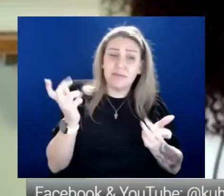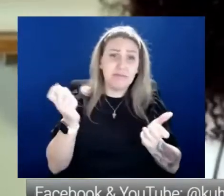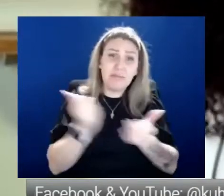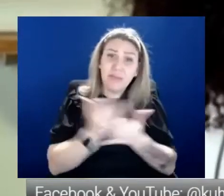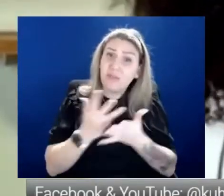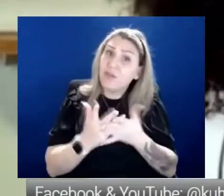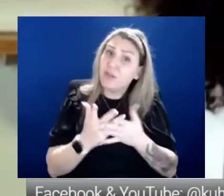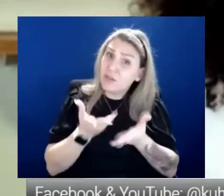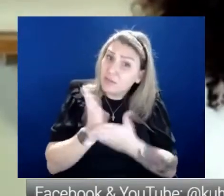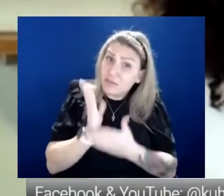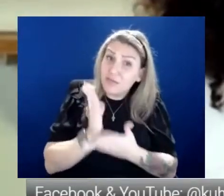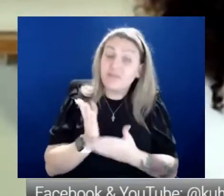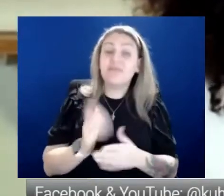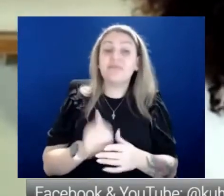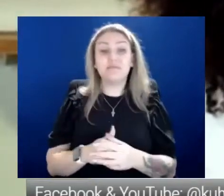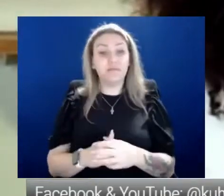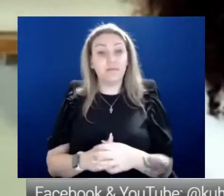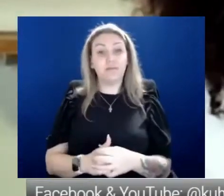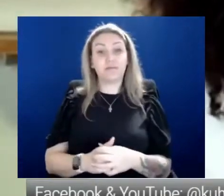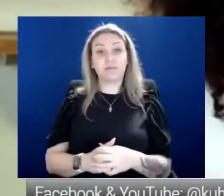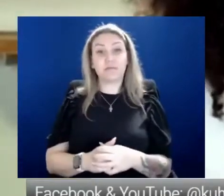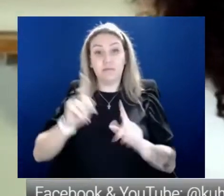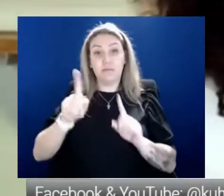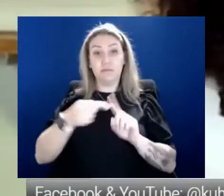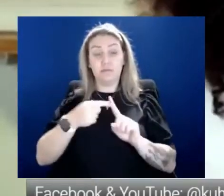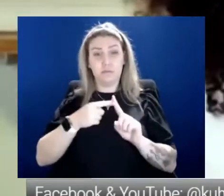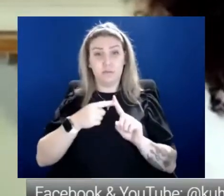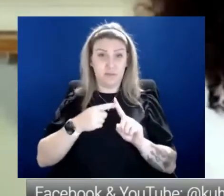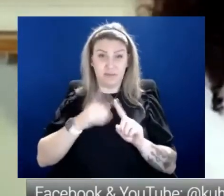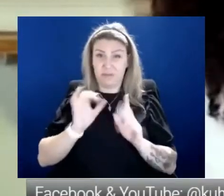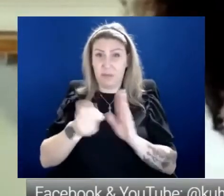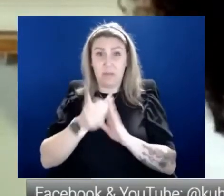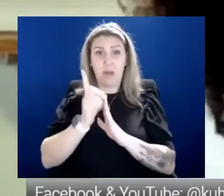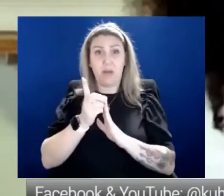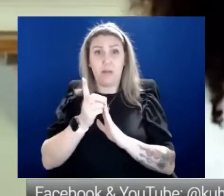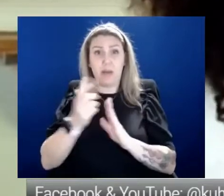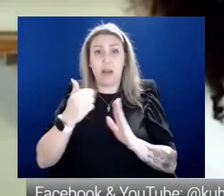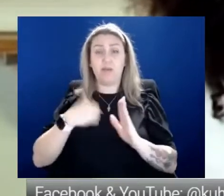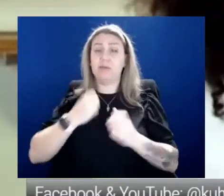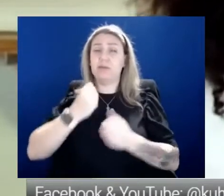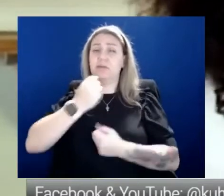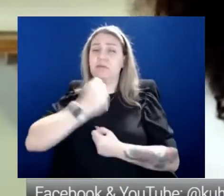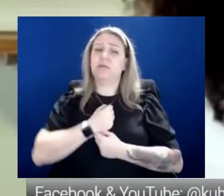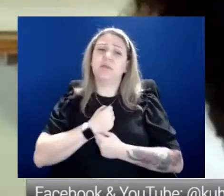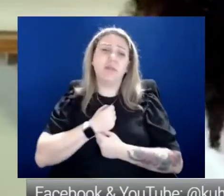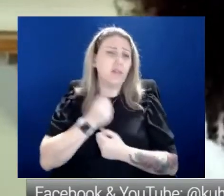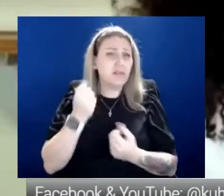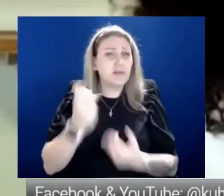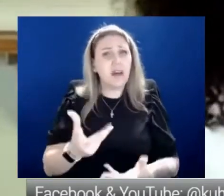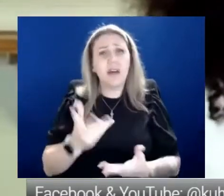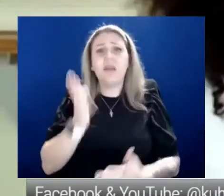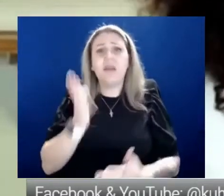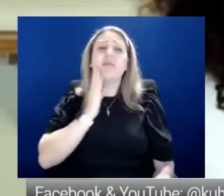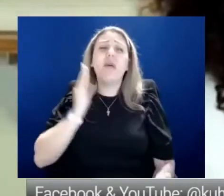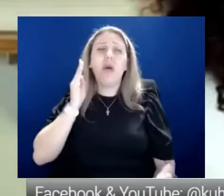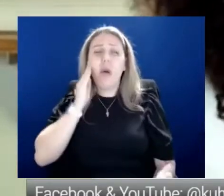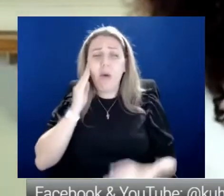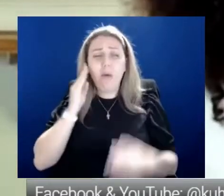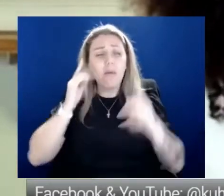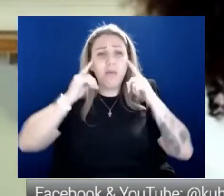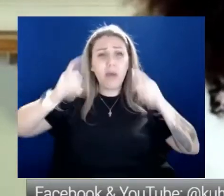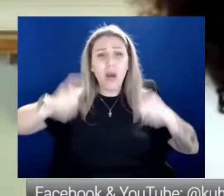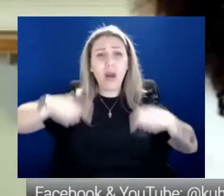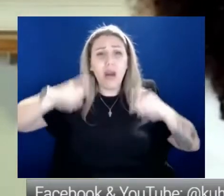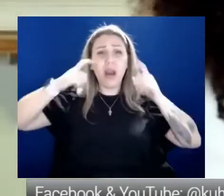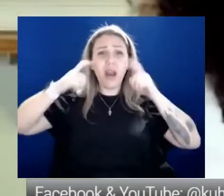that they should. And when it got to the point where I was so exhausted, I was at home crying, and I